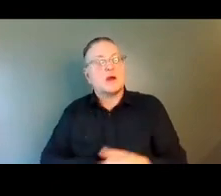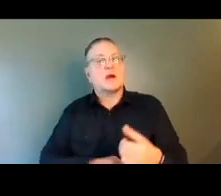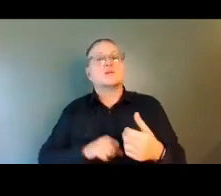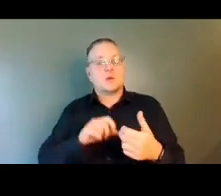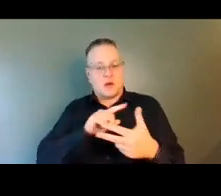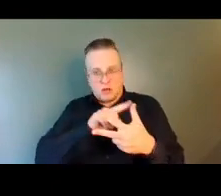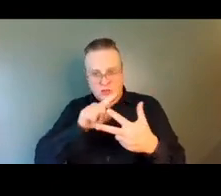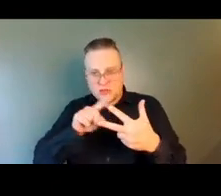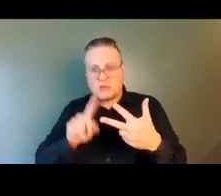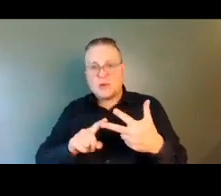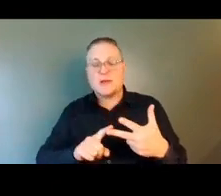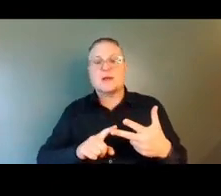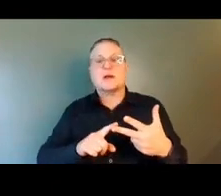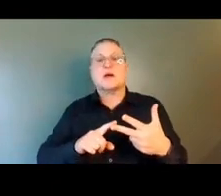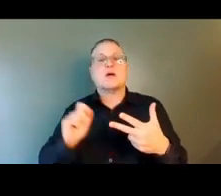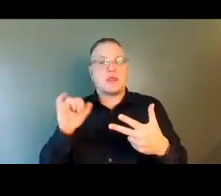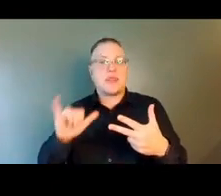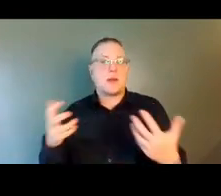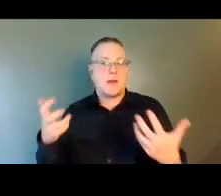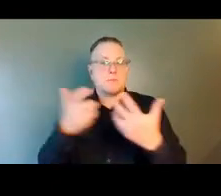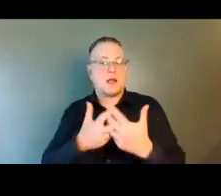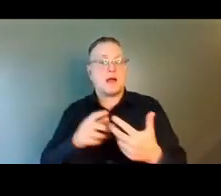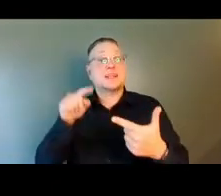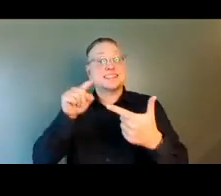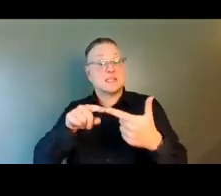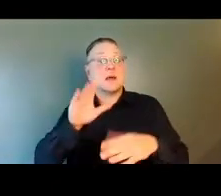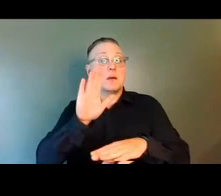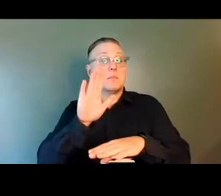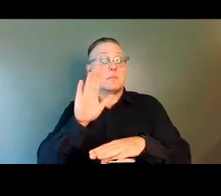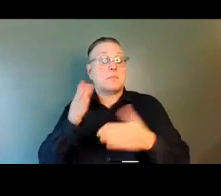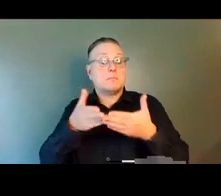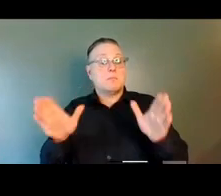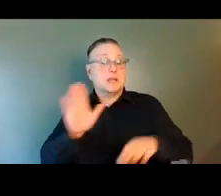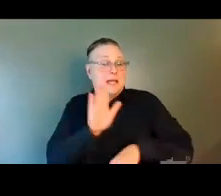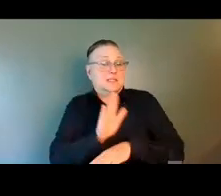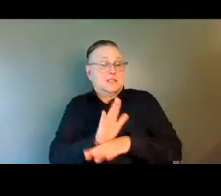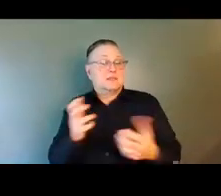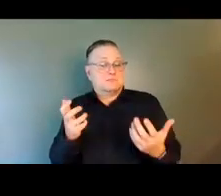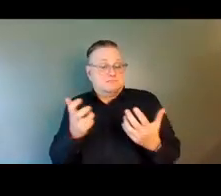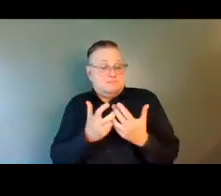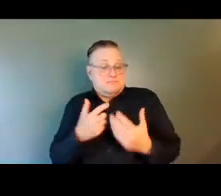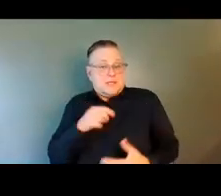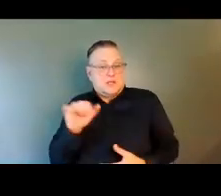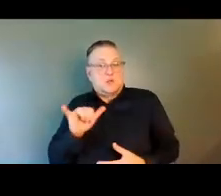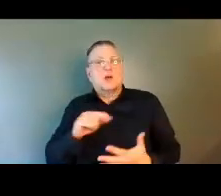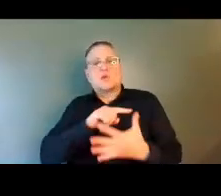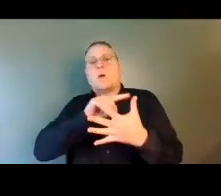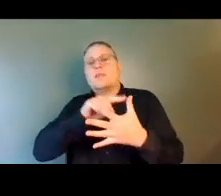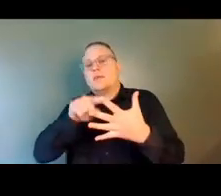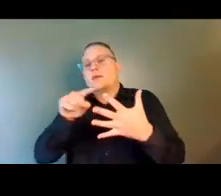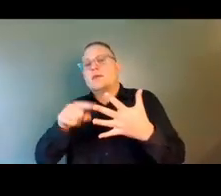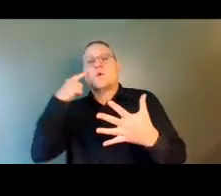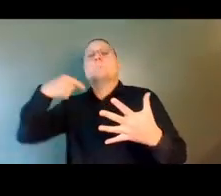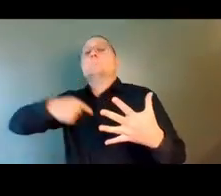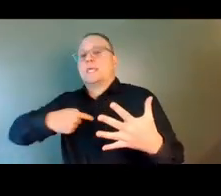which applies to public entities, was really important to me, as well as the people that I served. So those are the major ones I would say for myself.